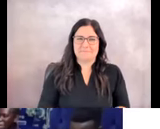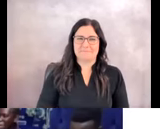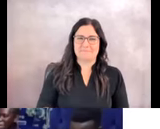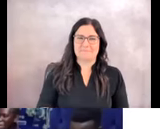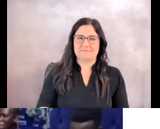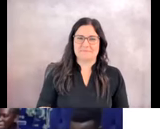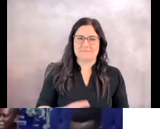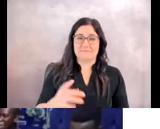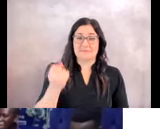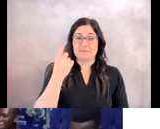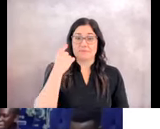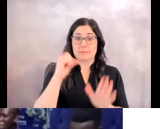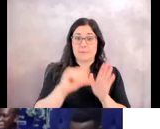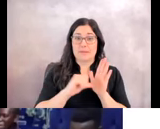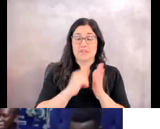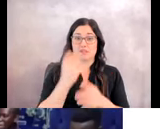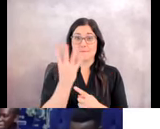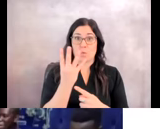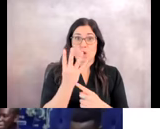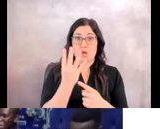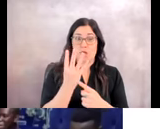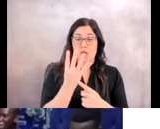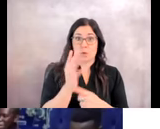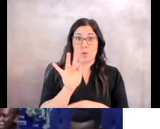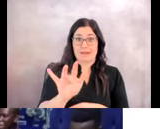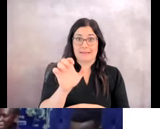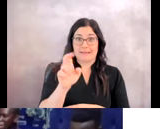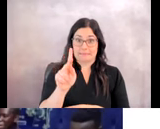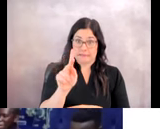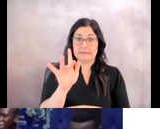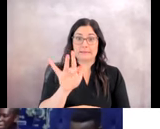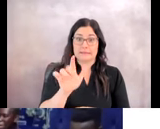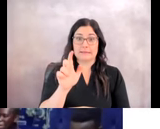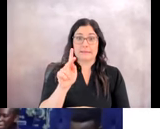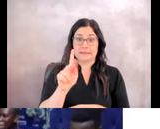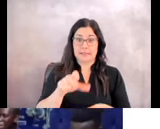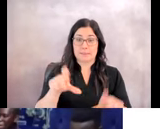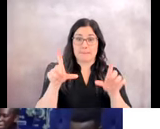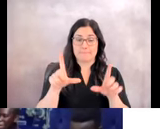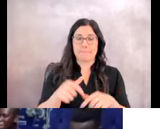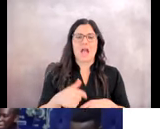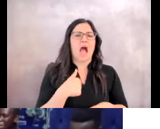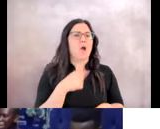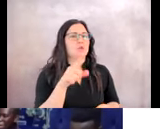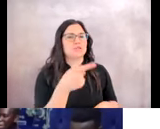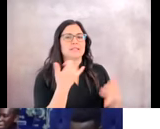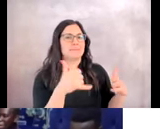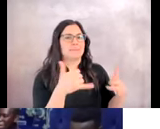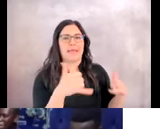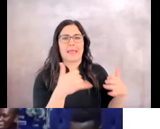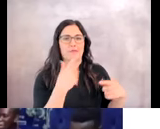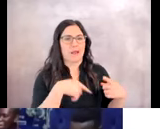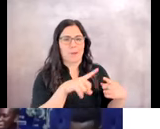page 4 of the jam. Oh, I was just I was just playing with the Jamboard